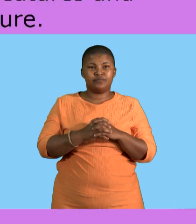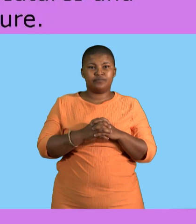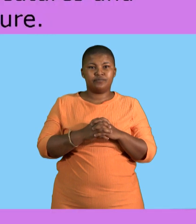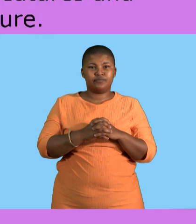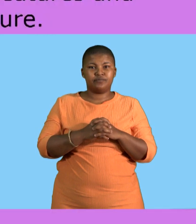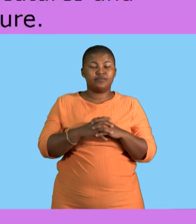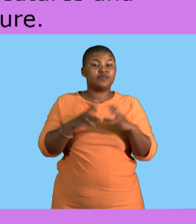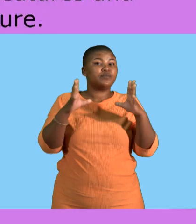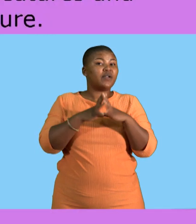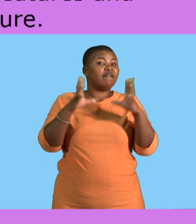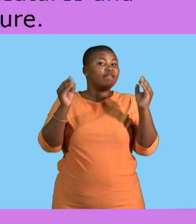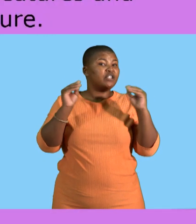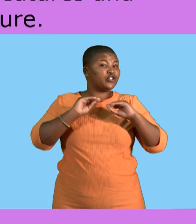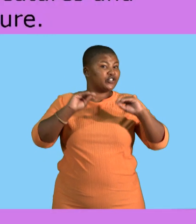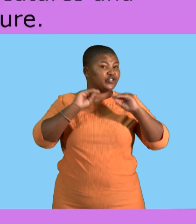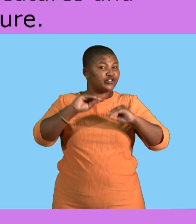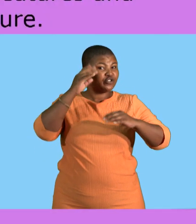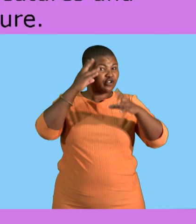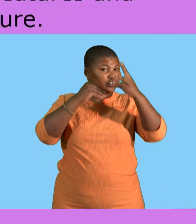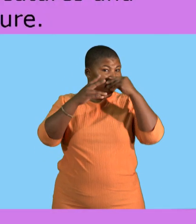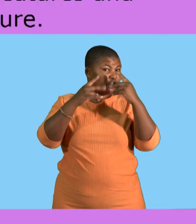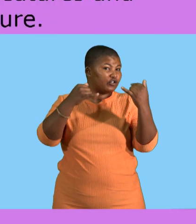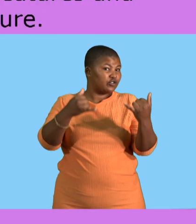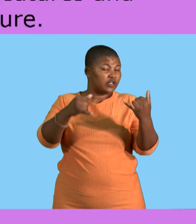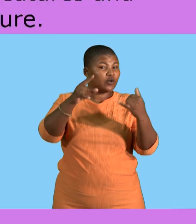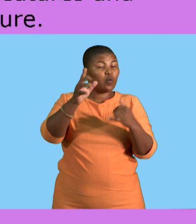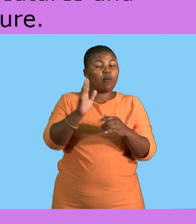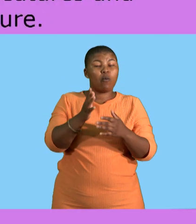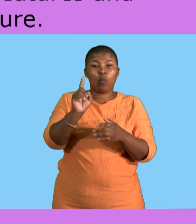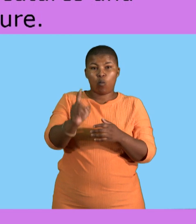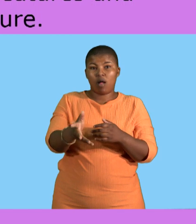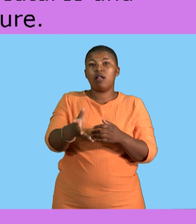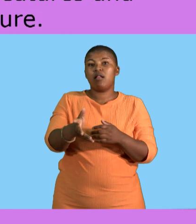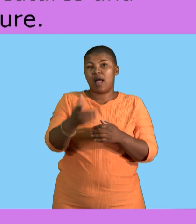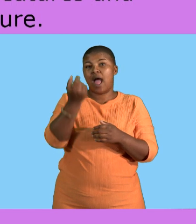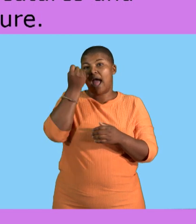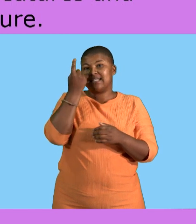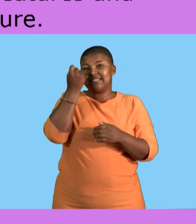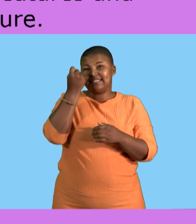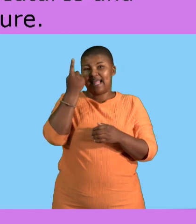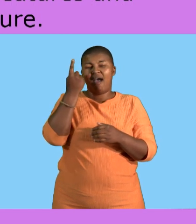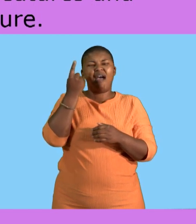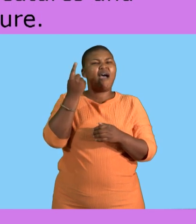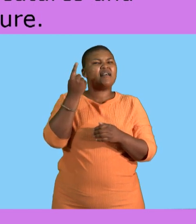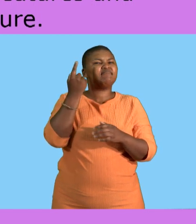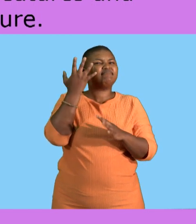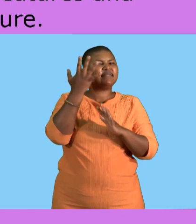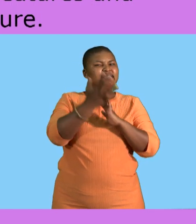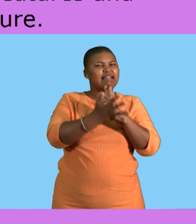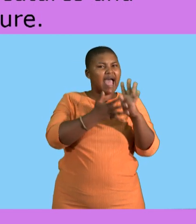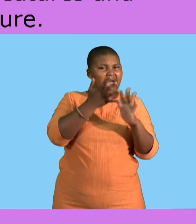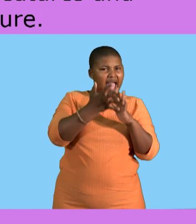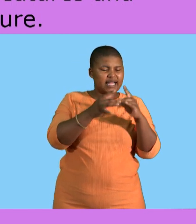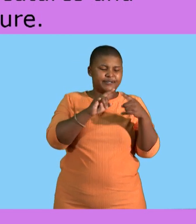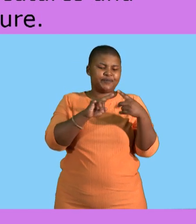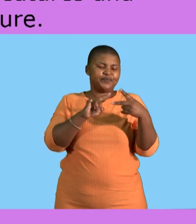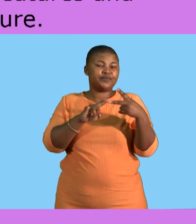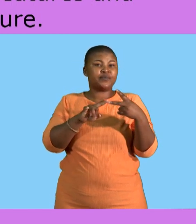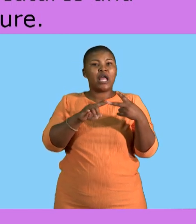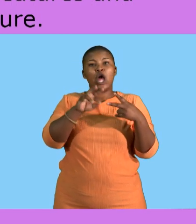At the end of this lesson, you should be able to, number one, understand the symbols and notation used